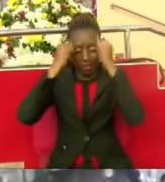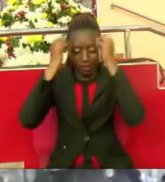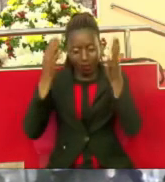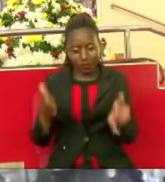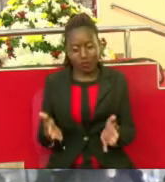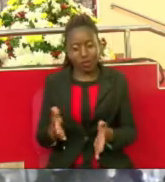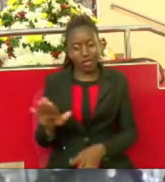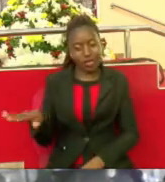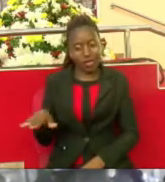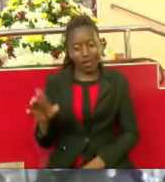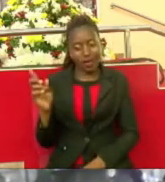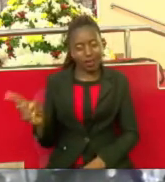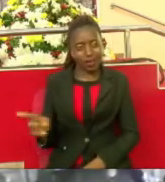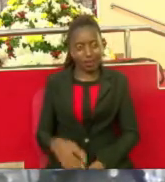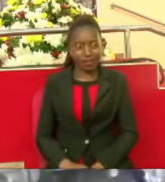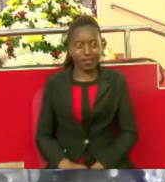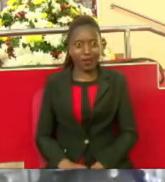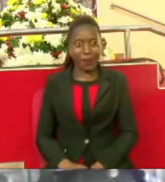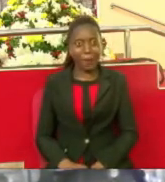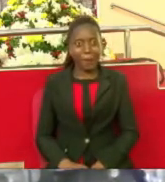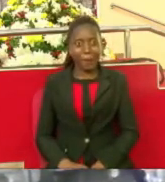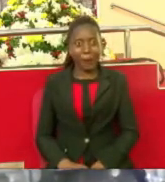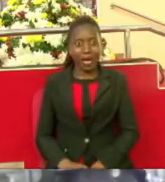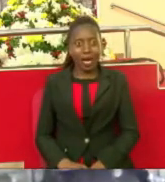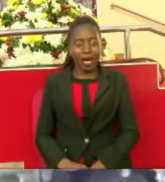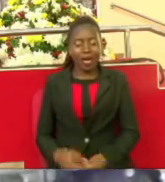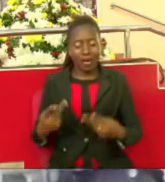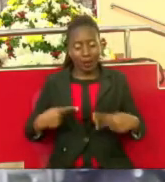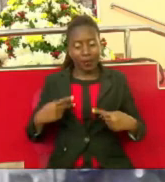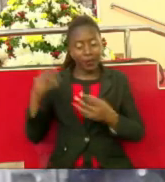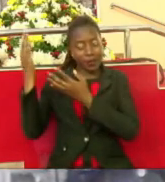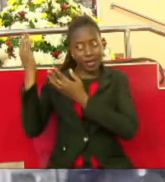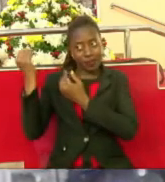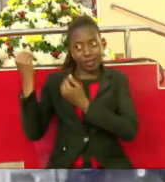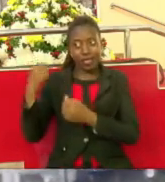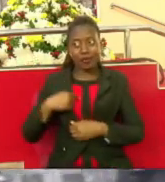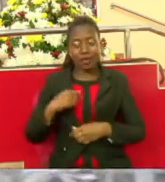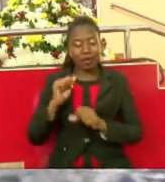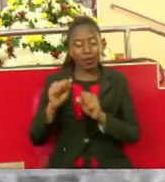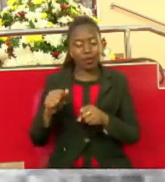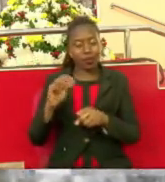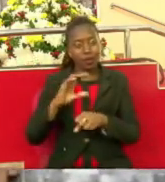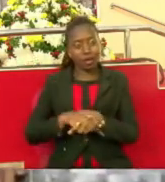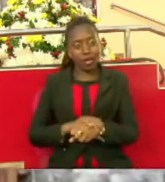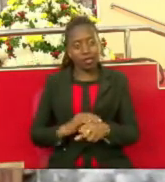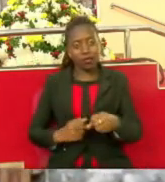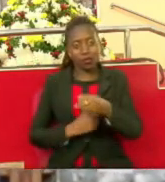People expected I'll get the scholarship the nation was giving for the best pupil in the district.